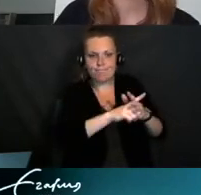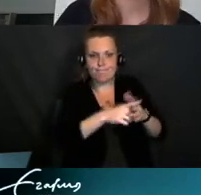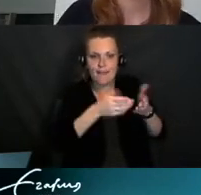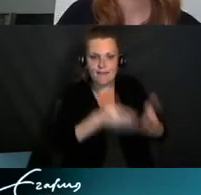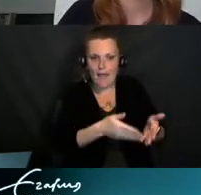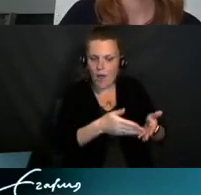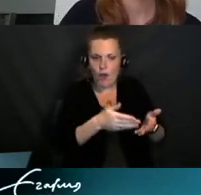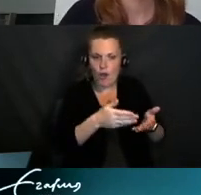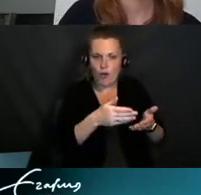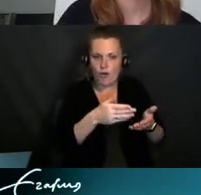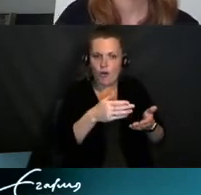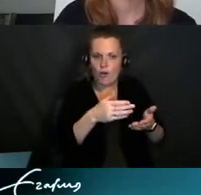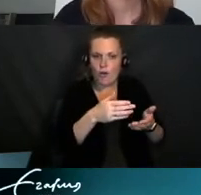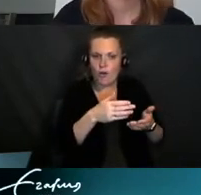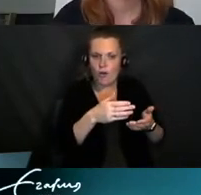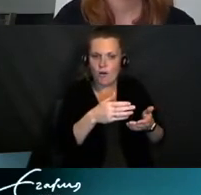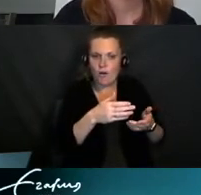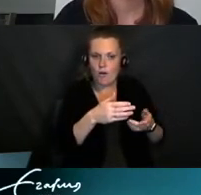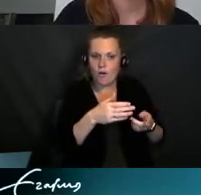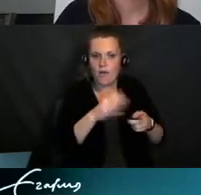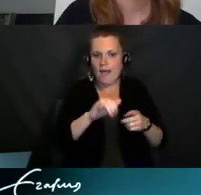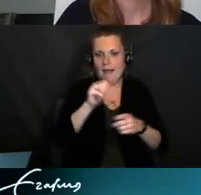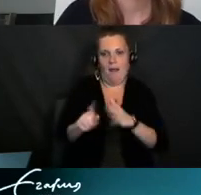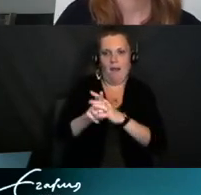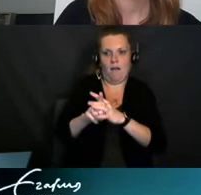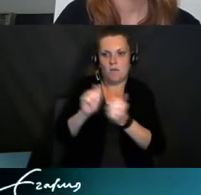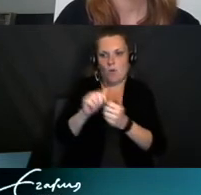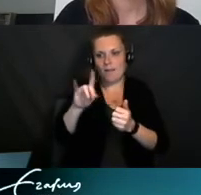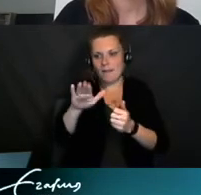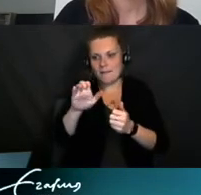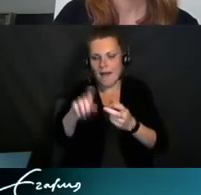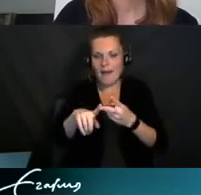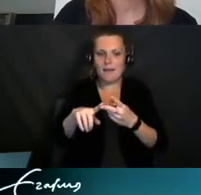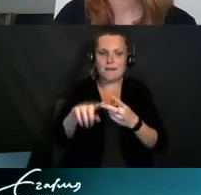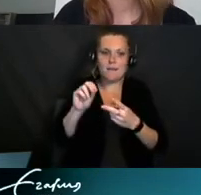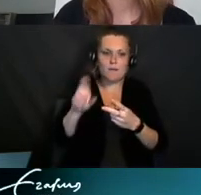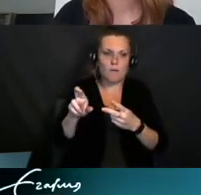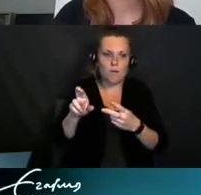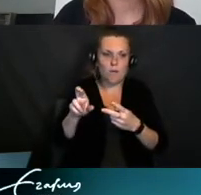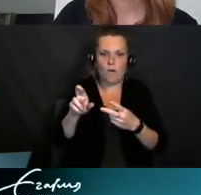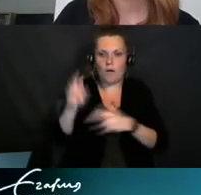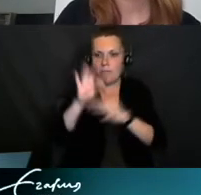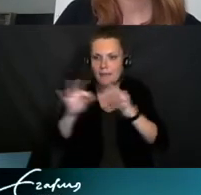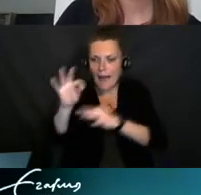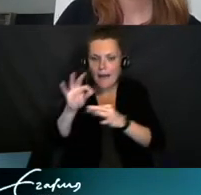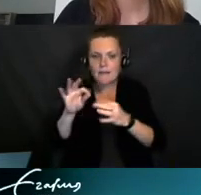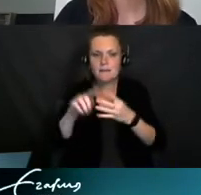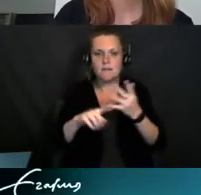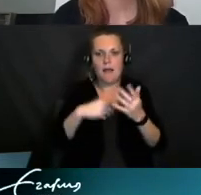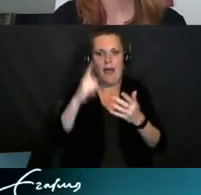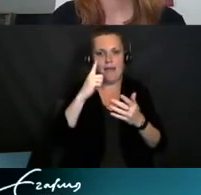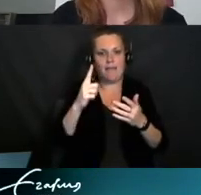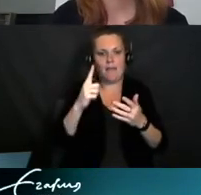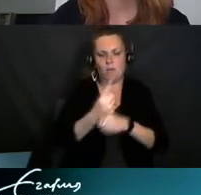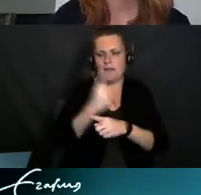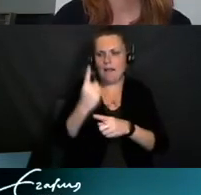this task than in dice run, or I think it was a classical picture naming